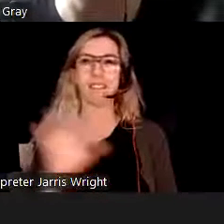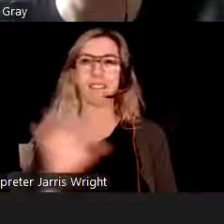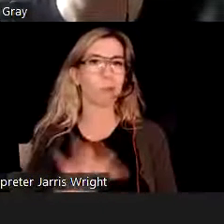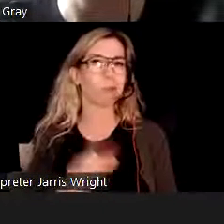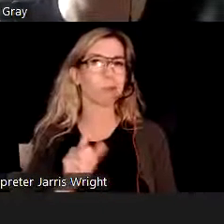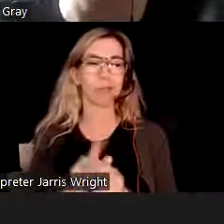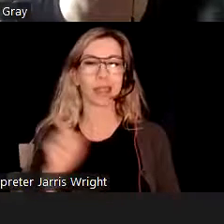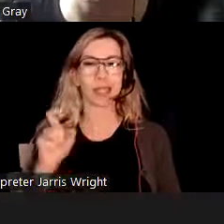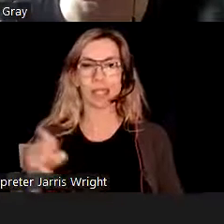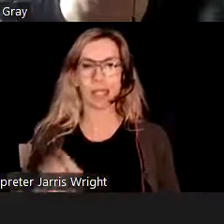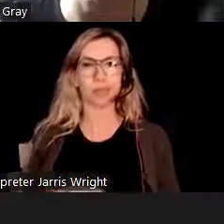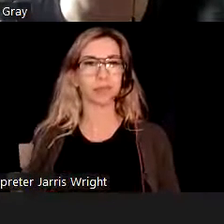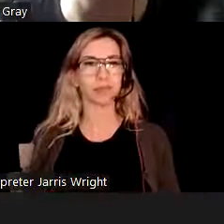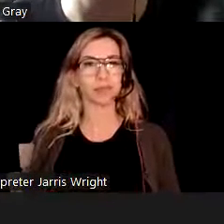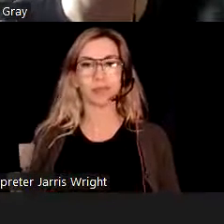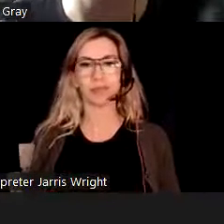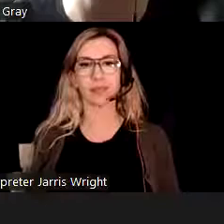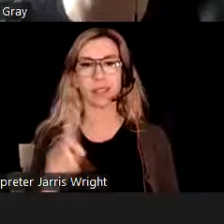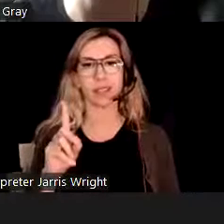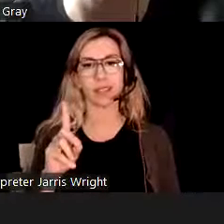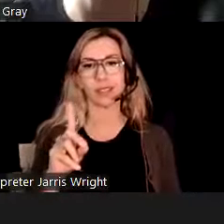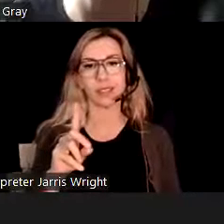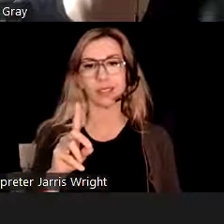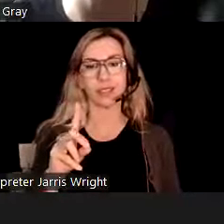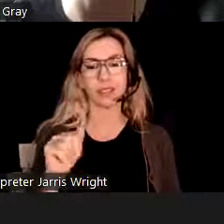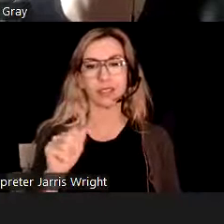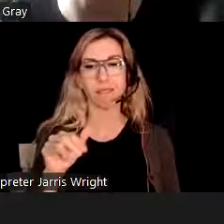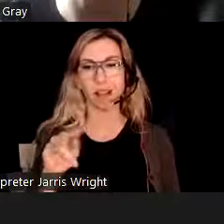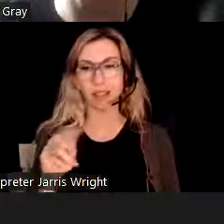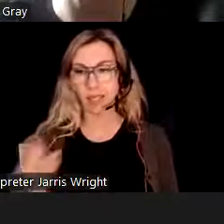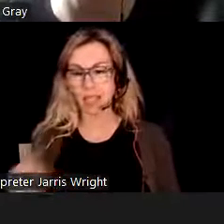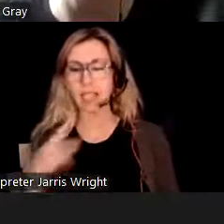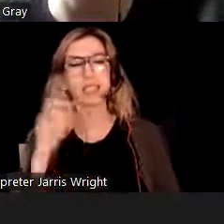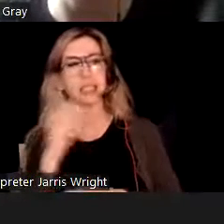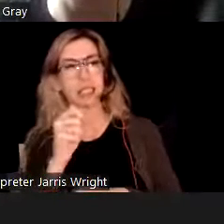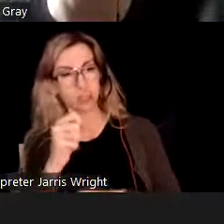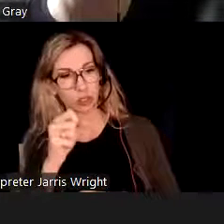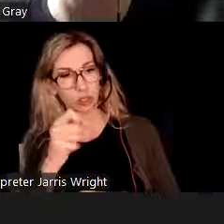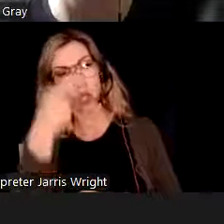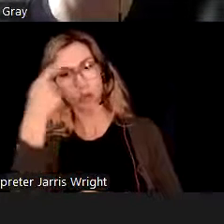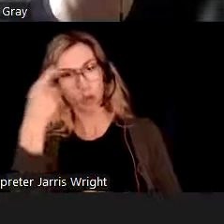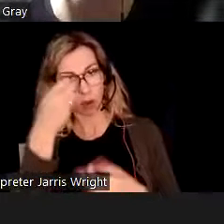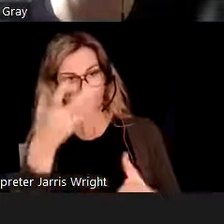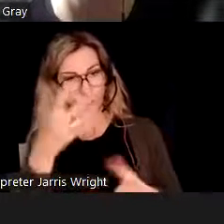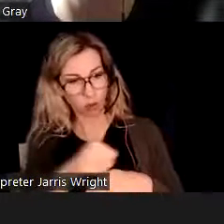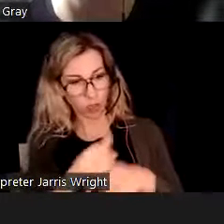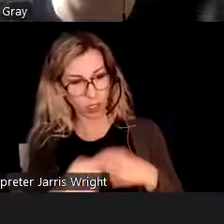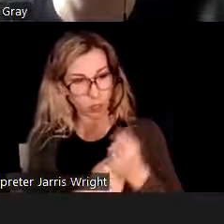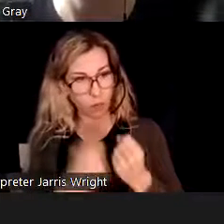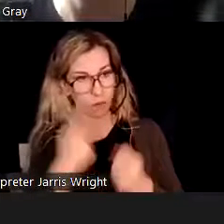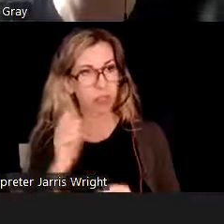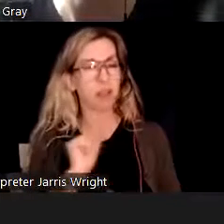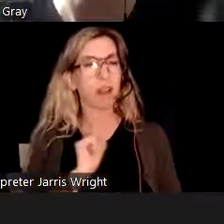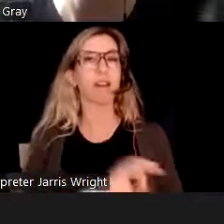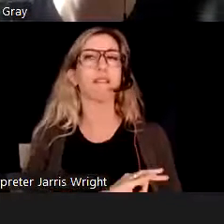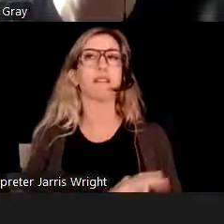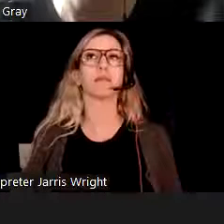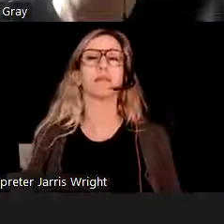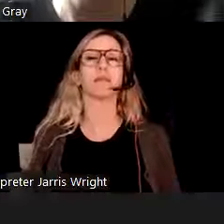need. From Devante, yes to trauma-informed training support for staff.